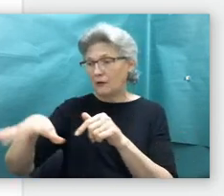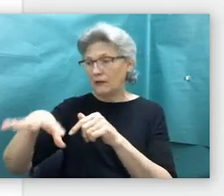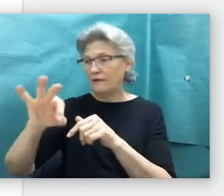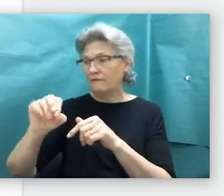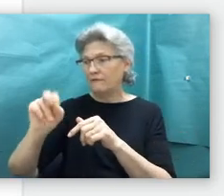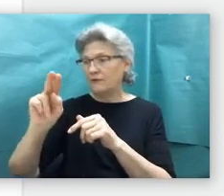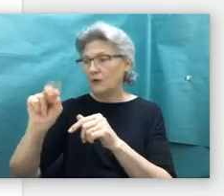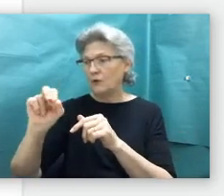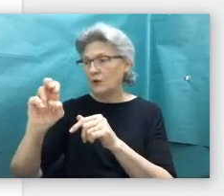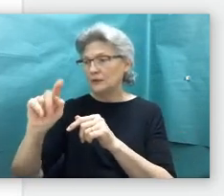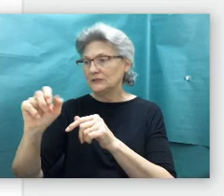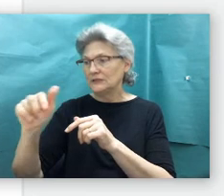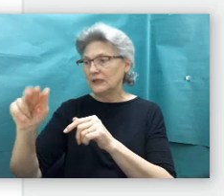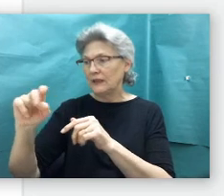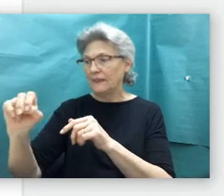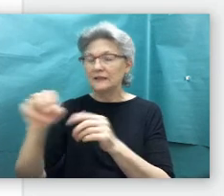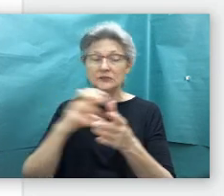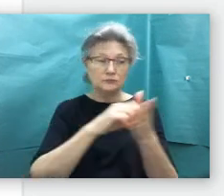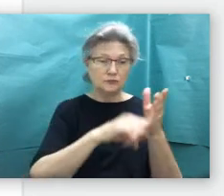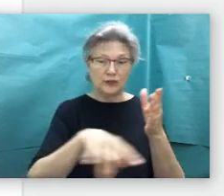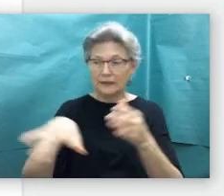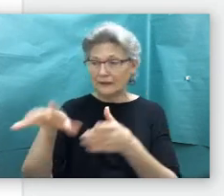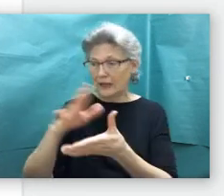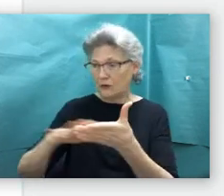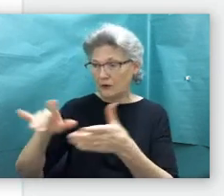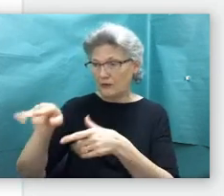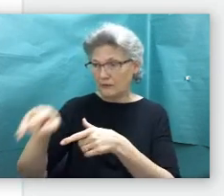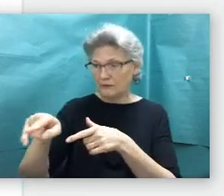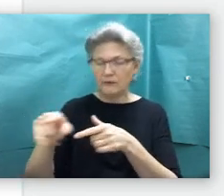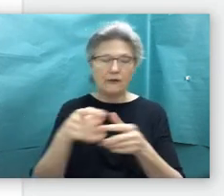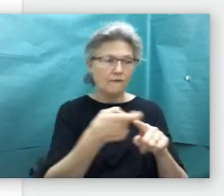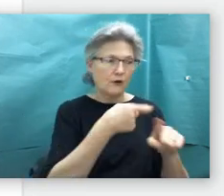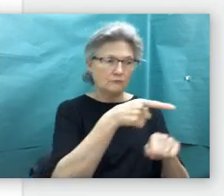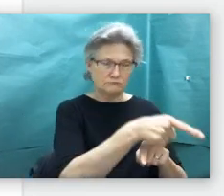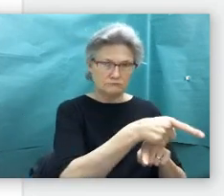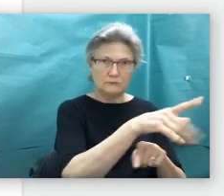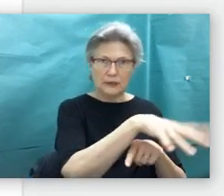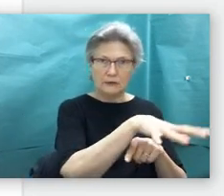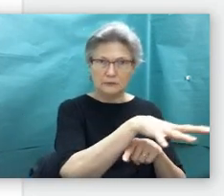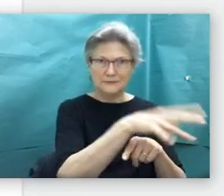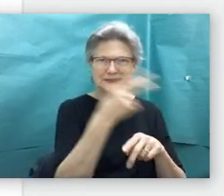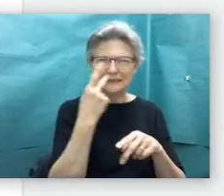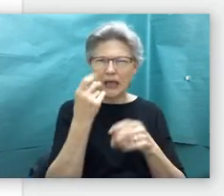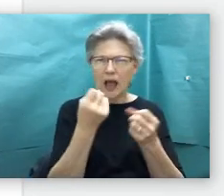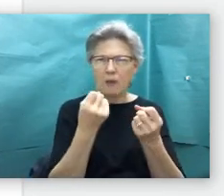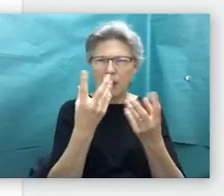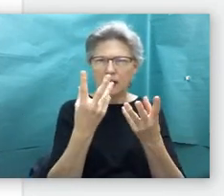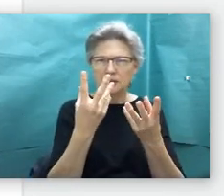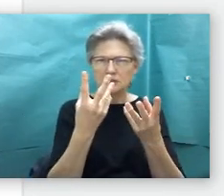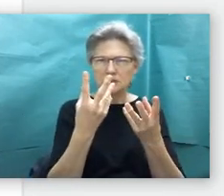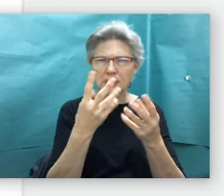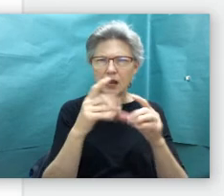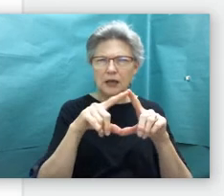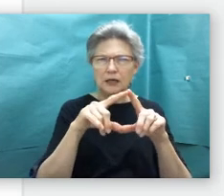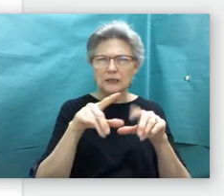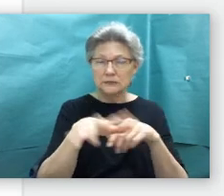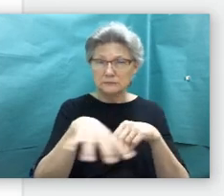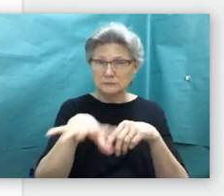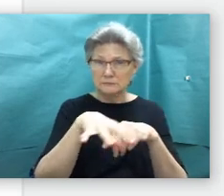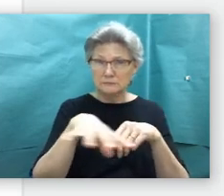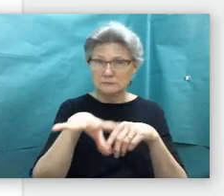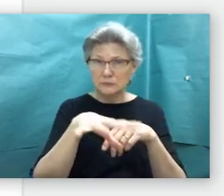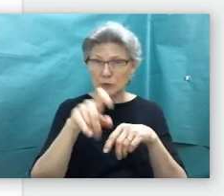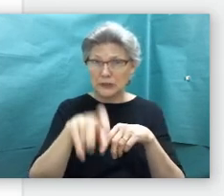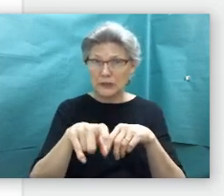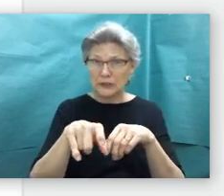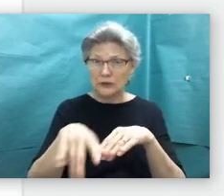finally subtracting the area of the fountain from the area of the patio to see how much space